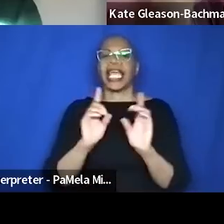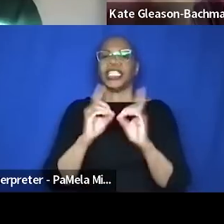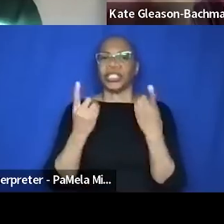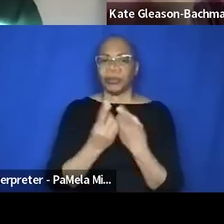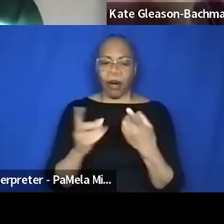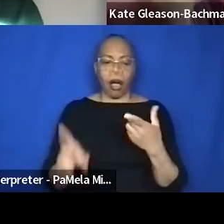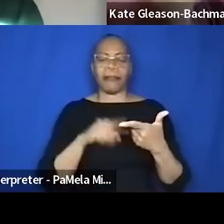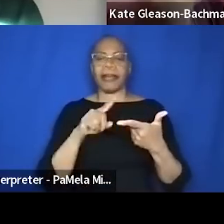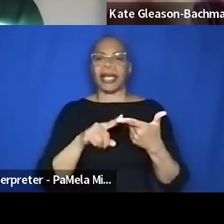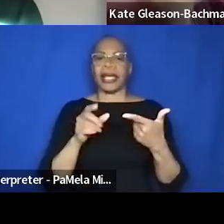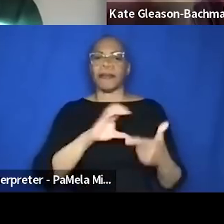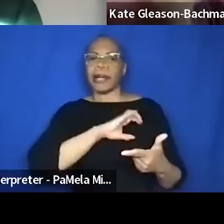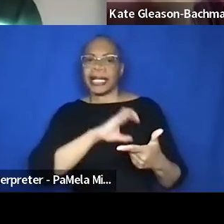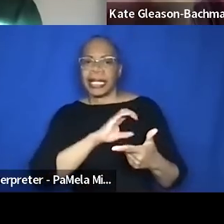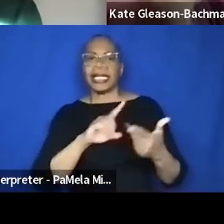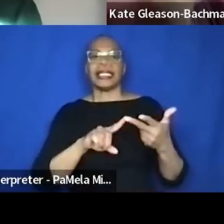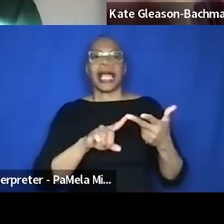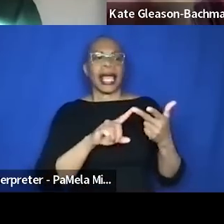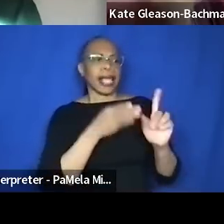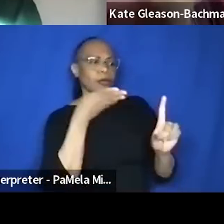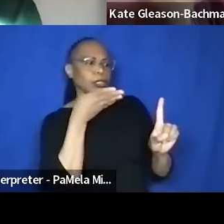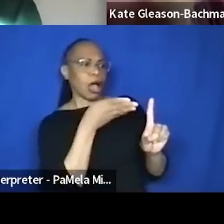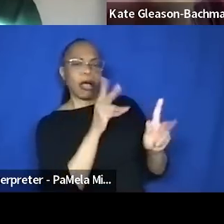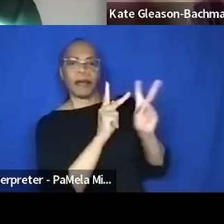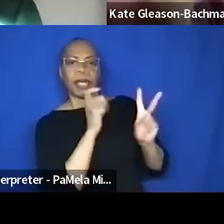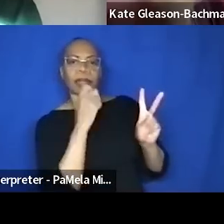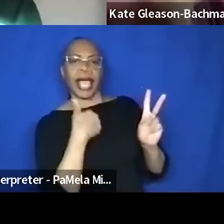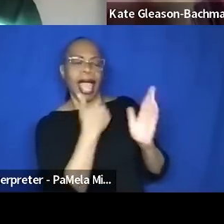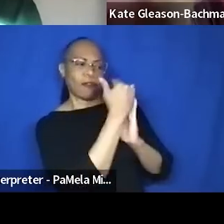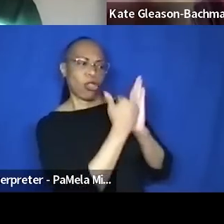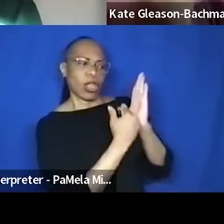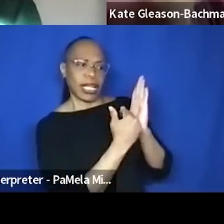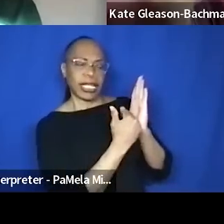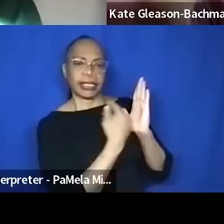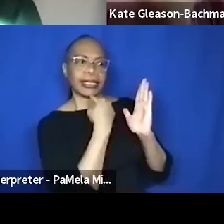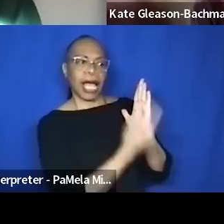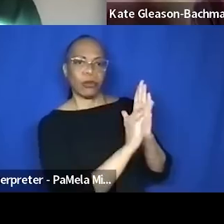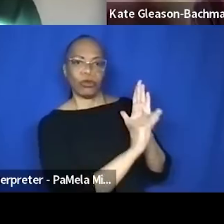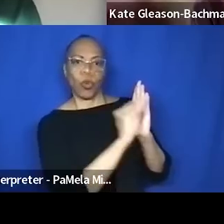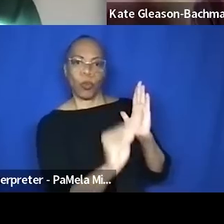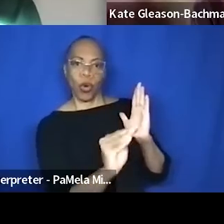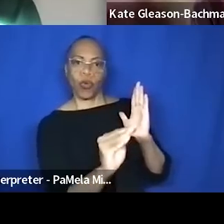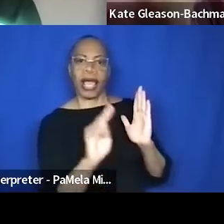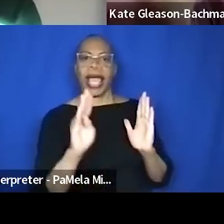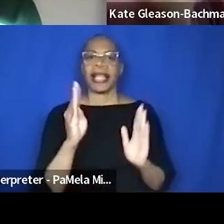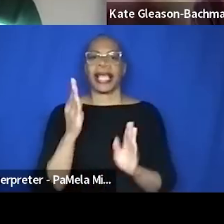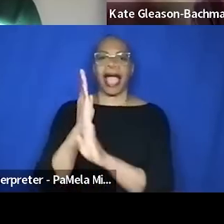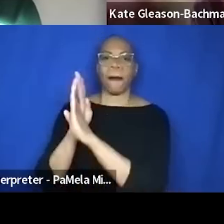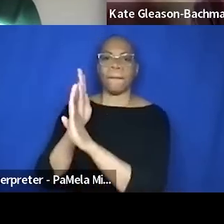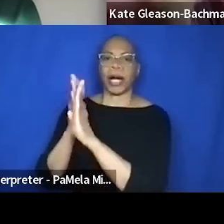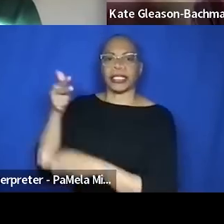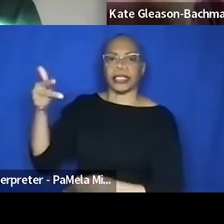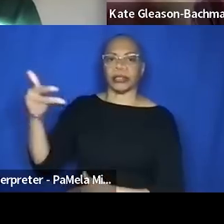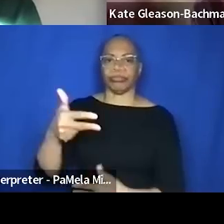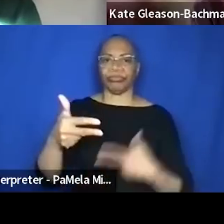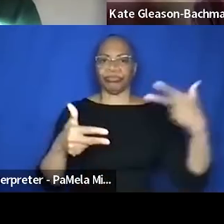start targeting everybody that they already have on the list to move. Then they'll bring buses in, and buses will come in and, you